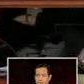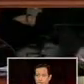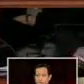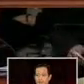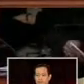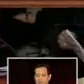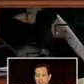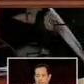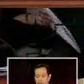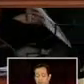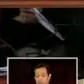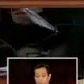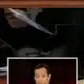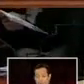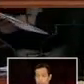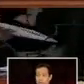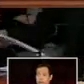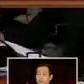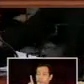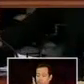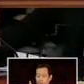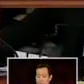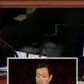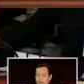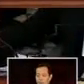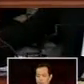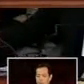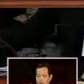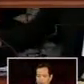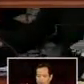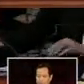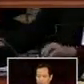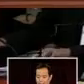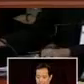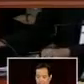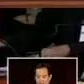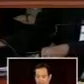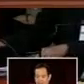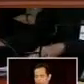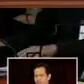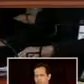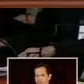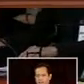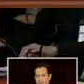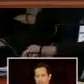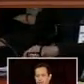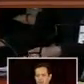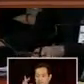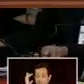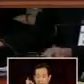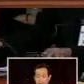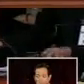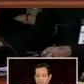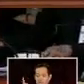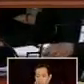kahit required kayo by law na ibigay halimbawa yung peso accounts, you have to be very careful kung ano ang sensitivities ng